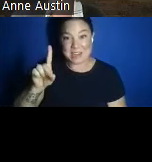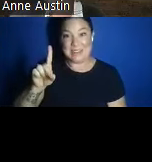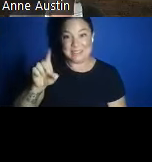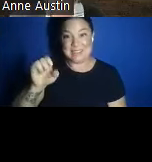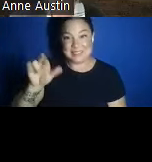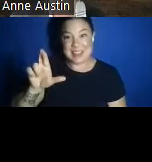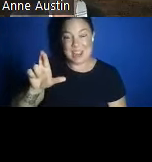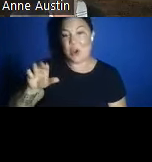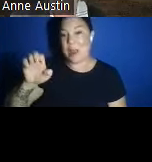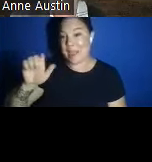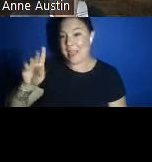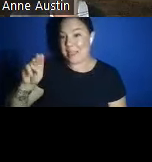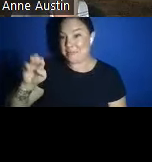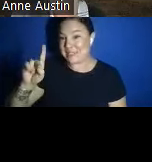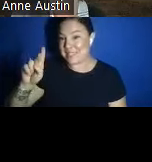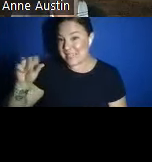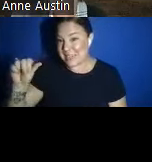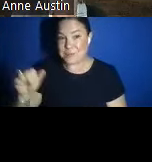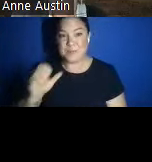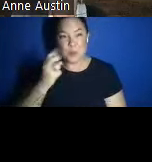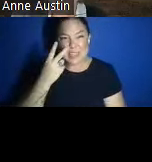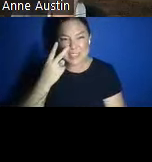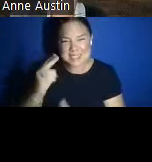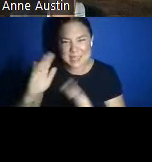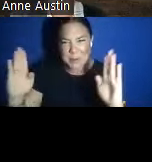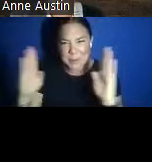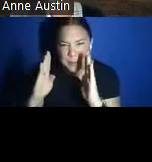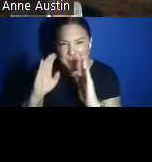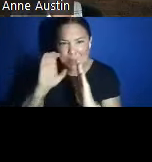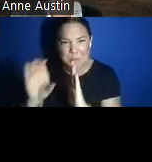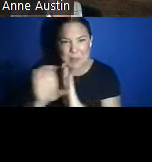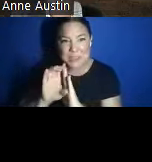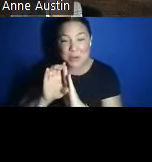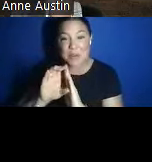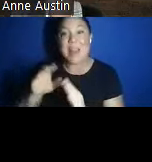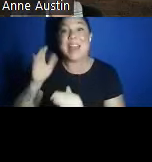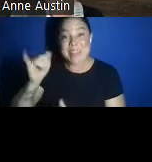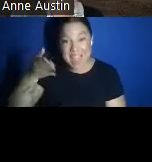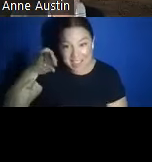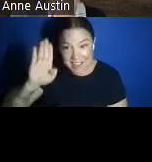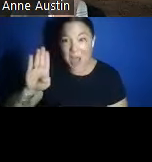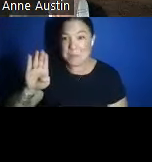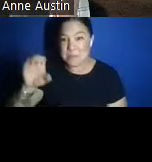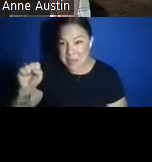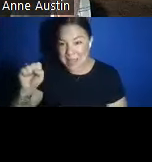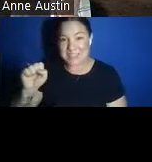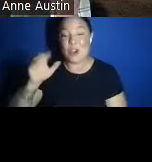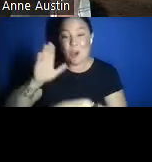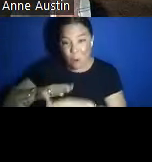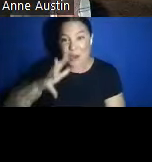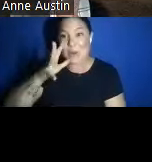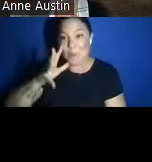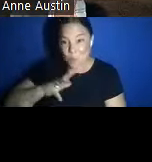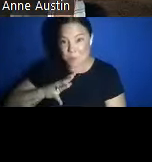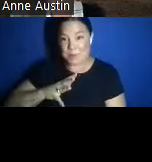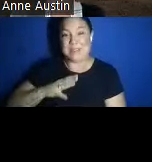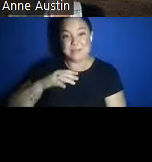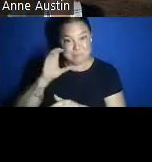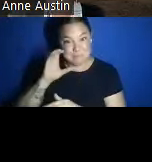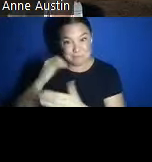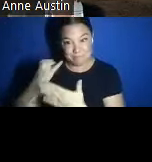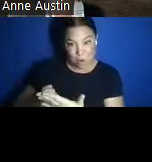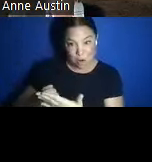can see images of the god Bes here placed on the thighs of a woman from that household. So this